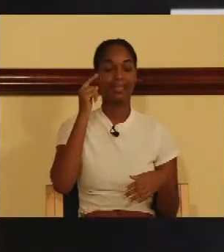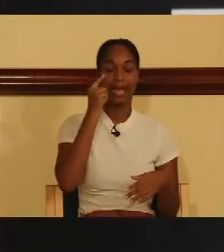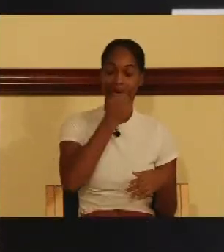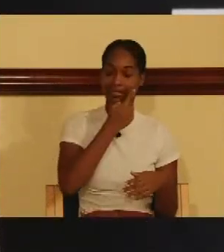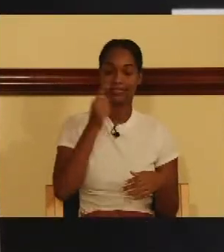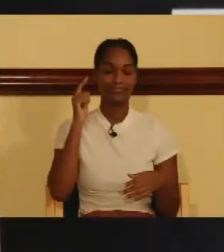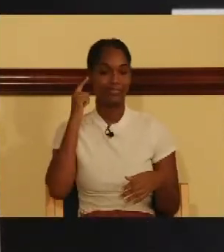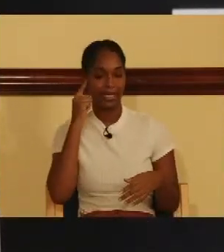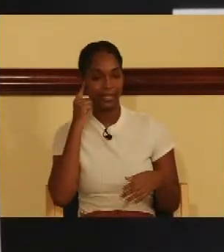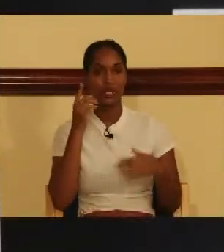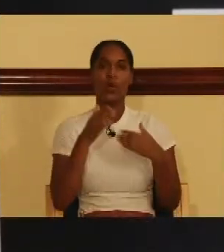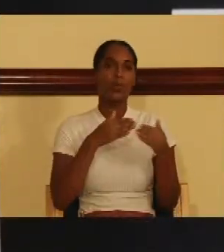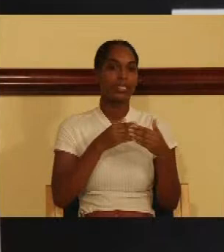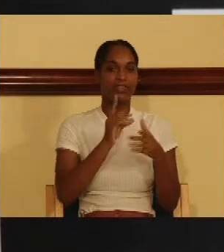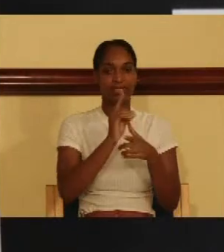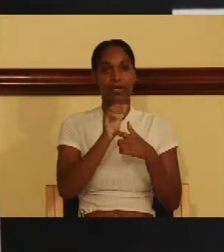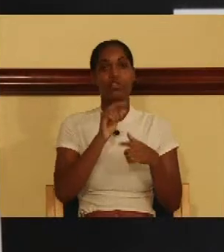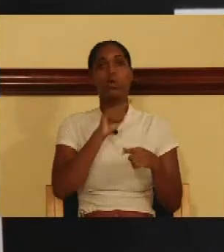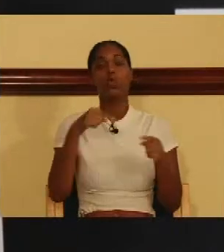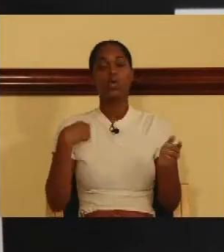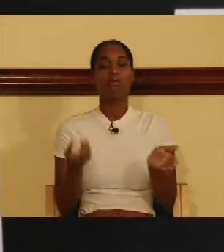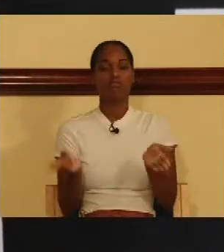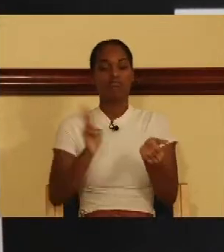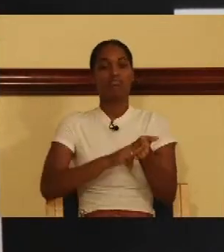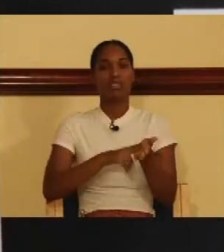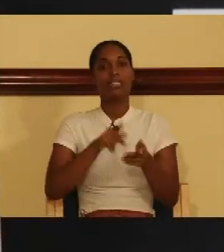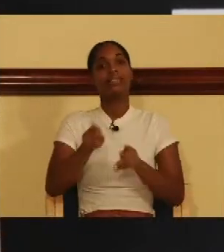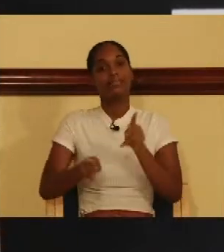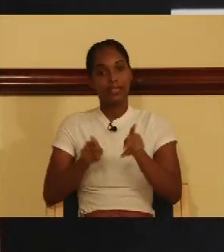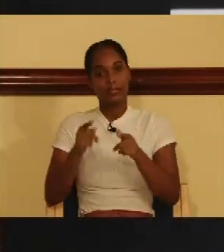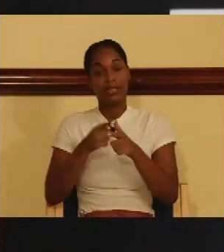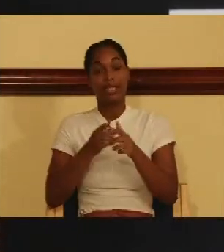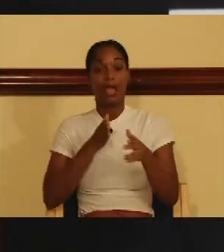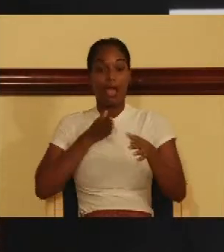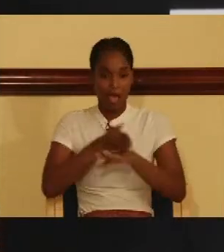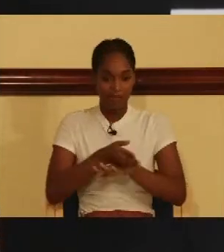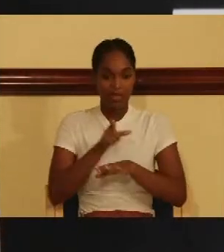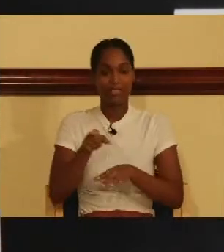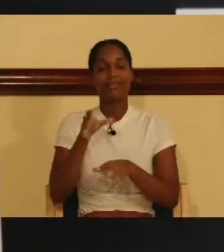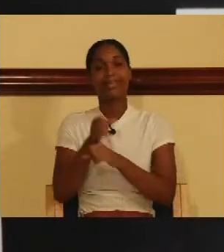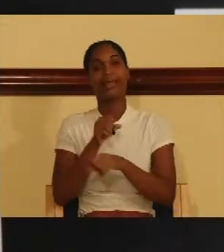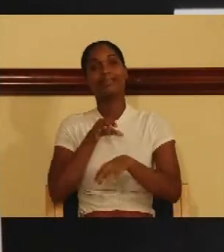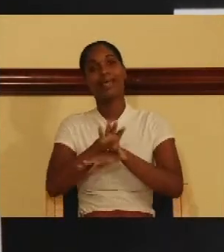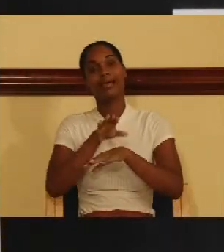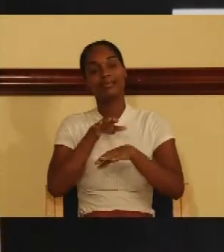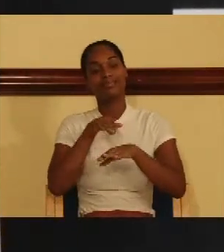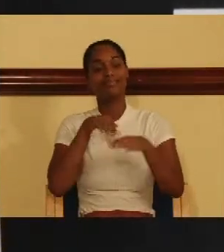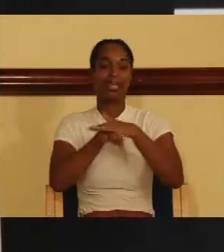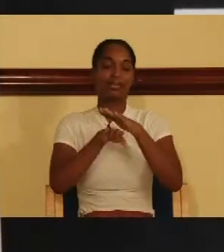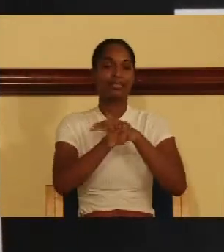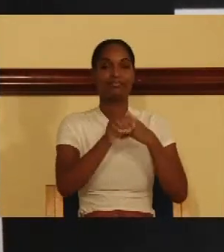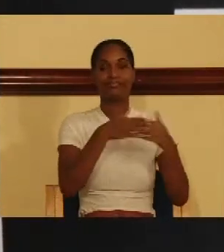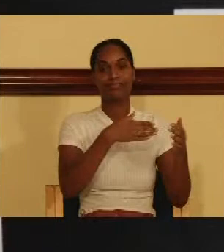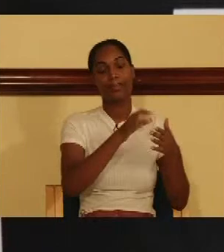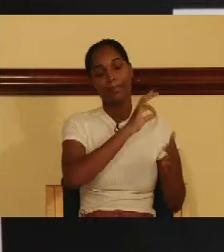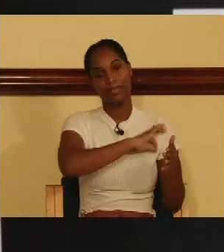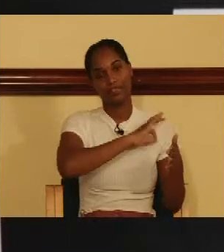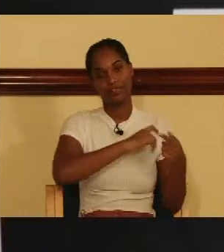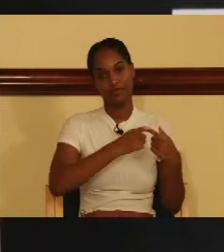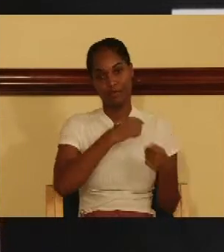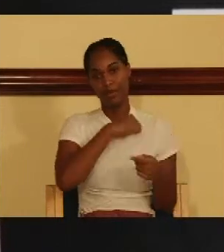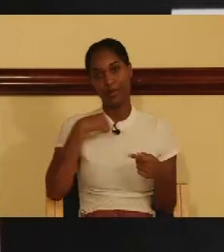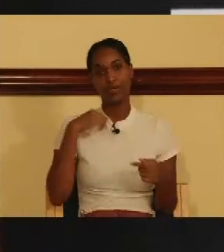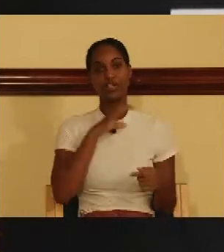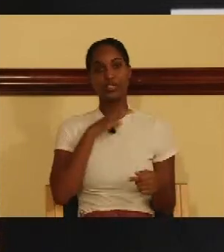so we register these persons, and thereafter they can access any of the benefits. And we register persons